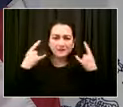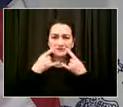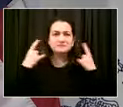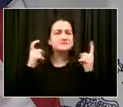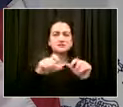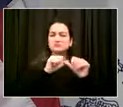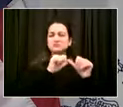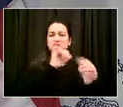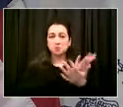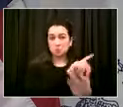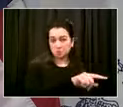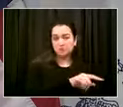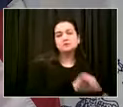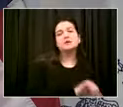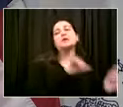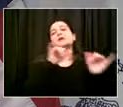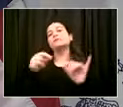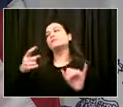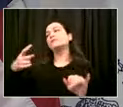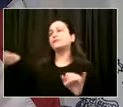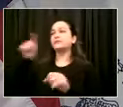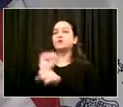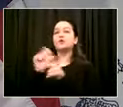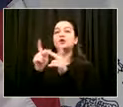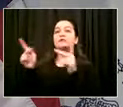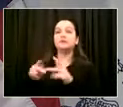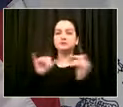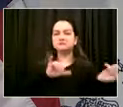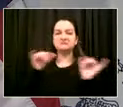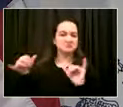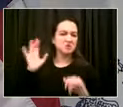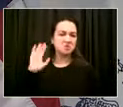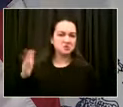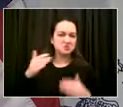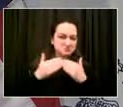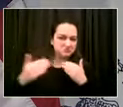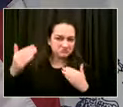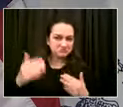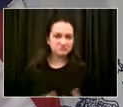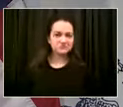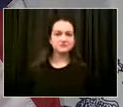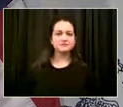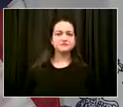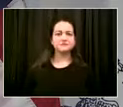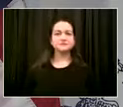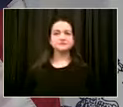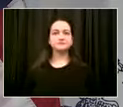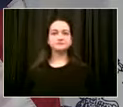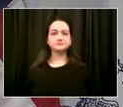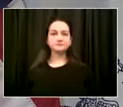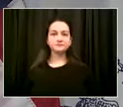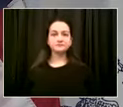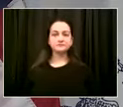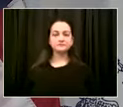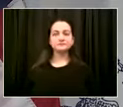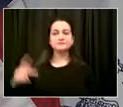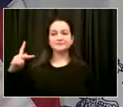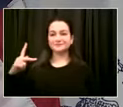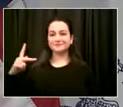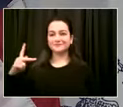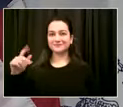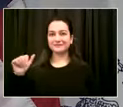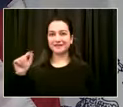ahead. The next is Katie from the Wall Street Journal. Hey, good morning. My question is about